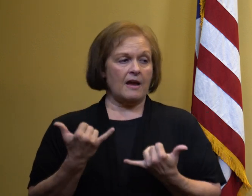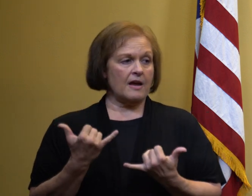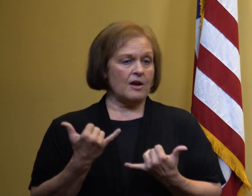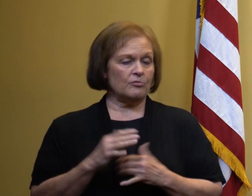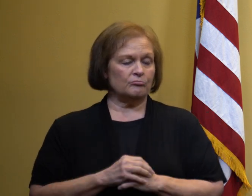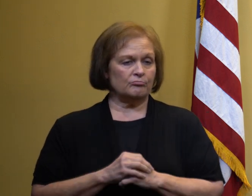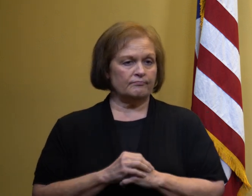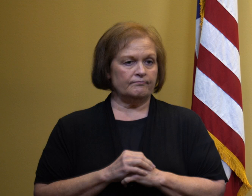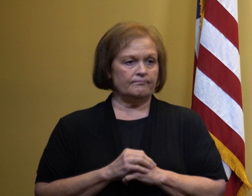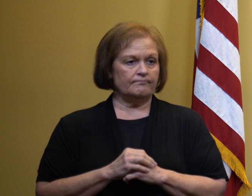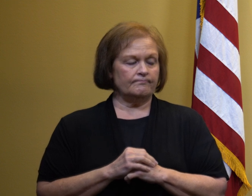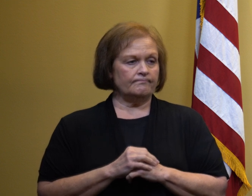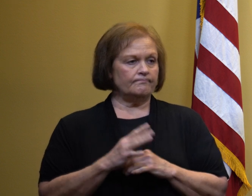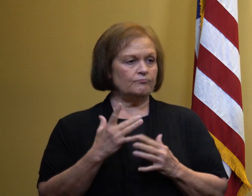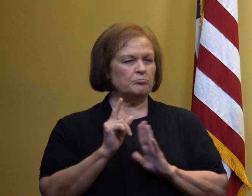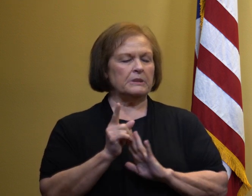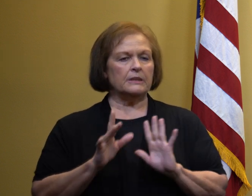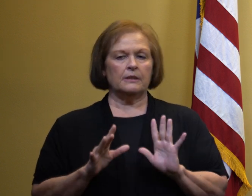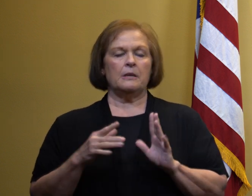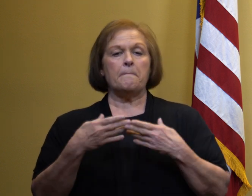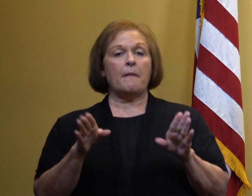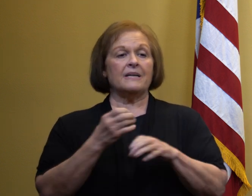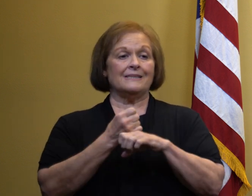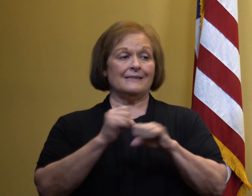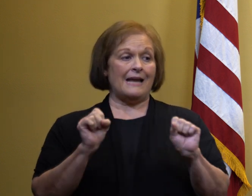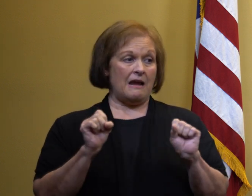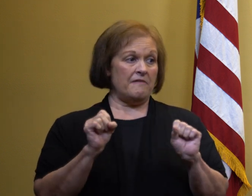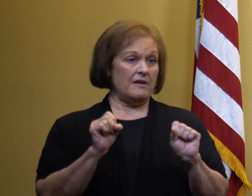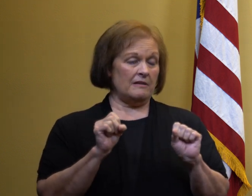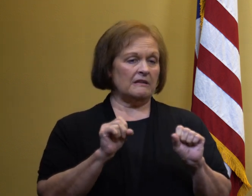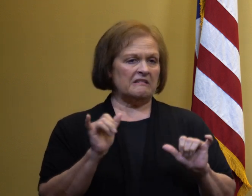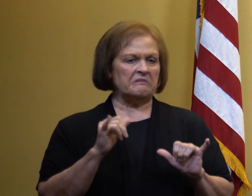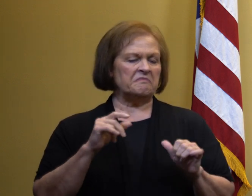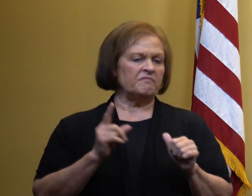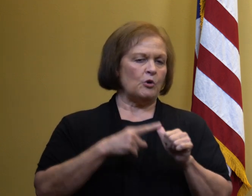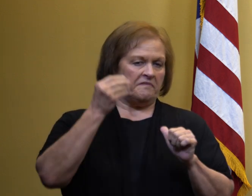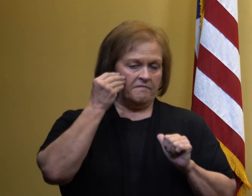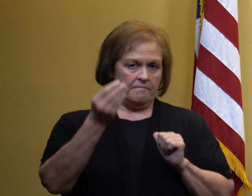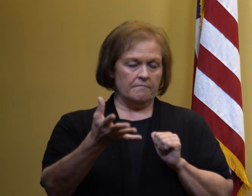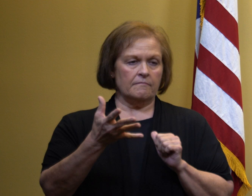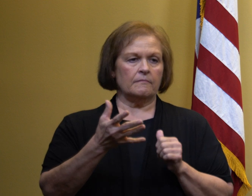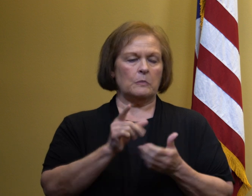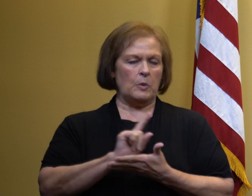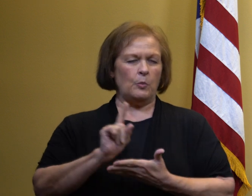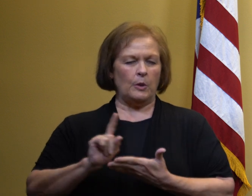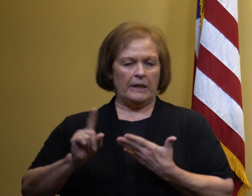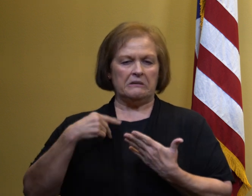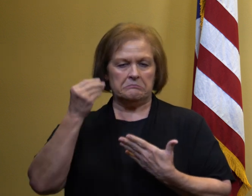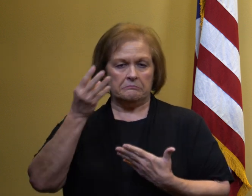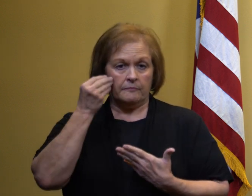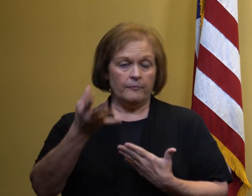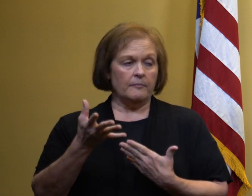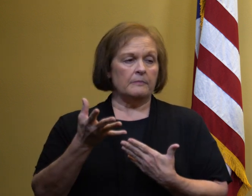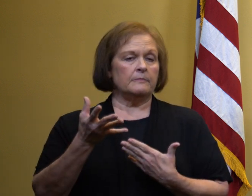me a minute. I'm going to start with public safety, much like I always do from week to week.